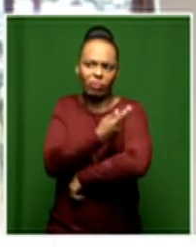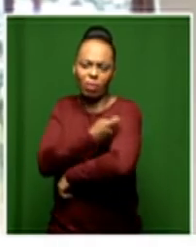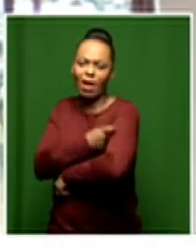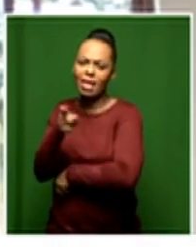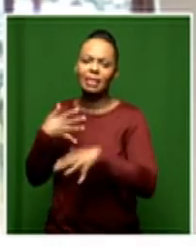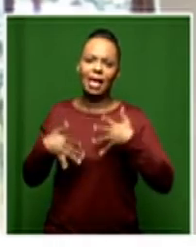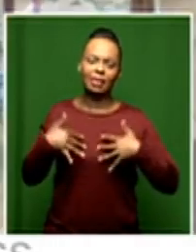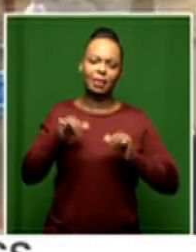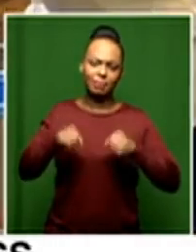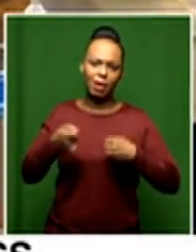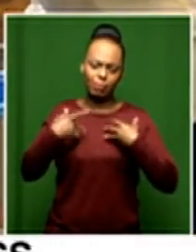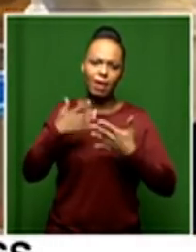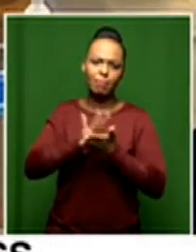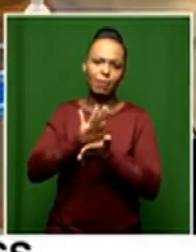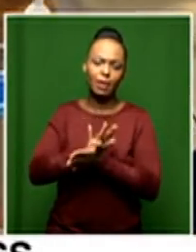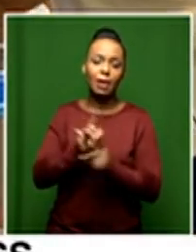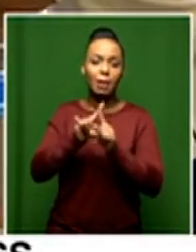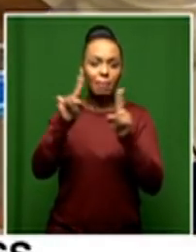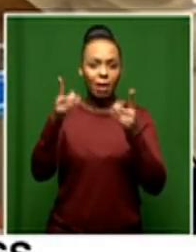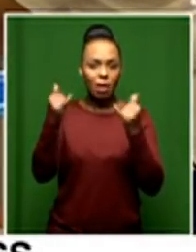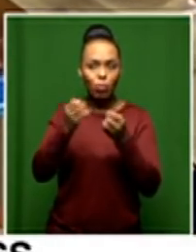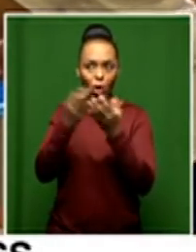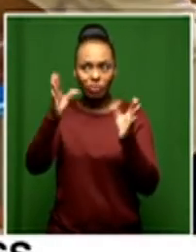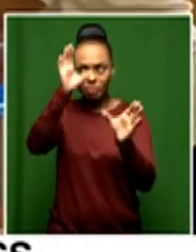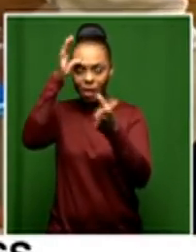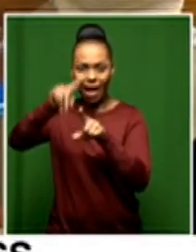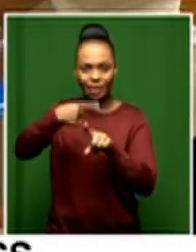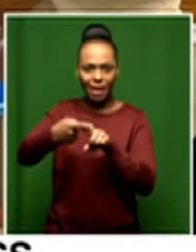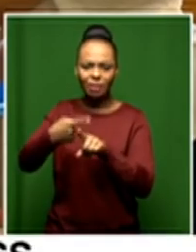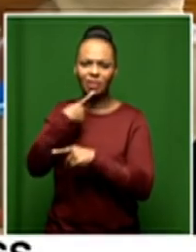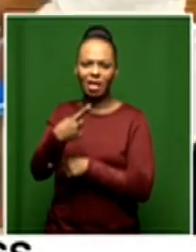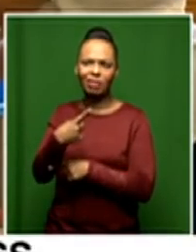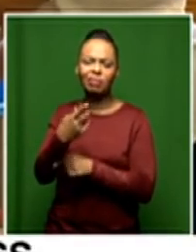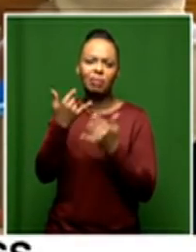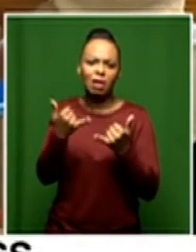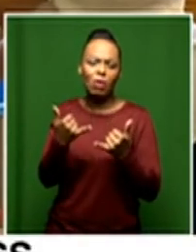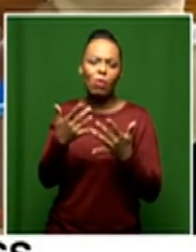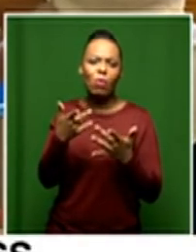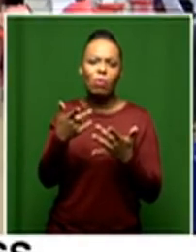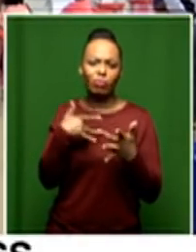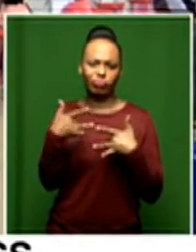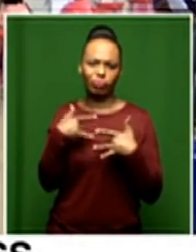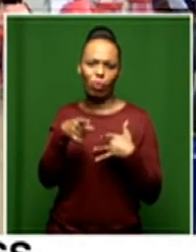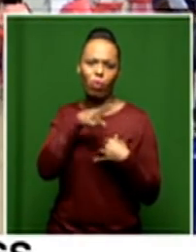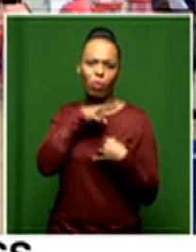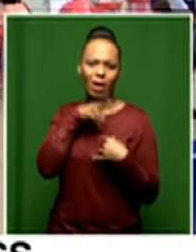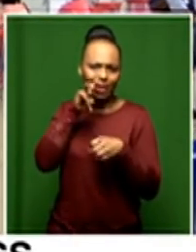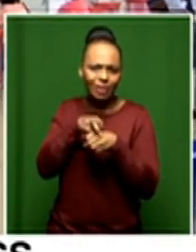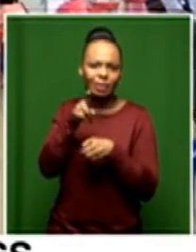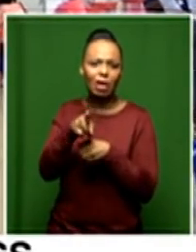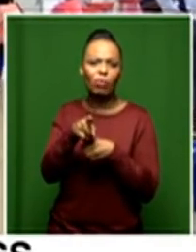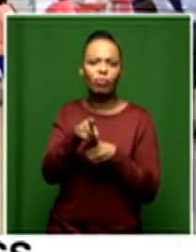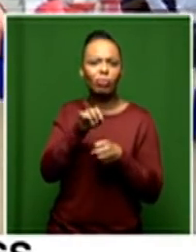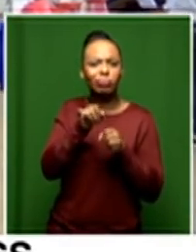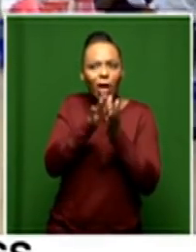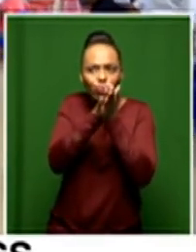vaccinated, but as many experts have highlighted, we also need to start moving to vaccinate